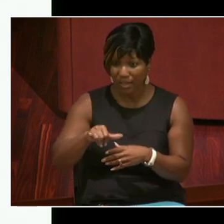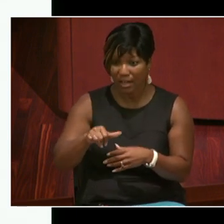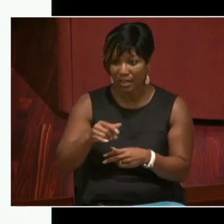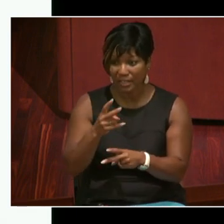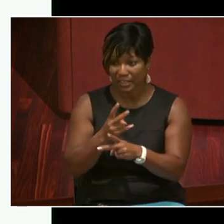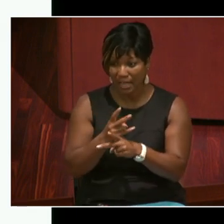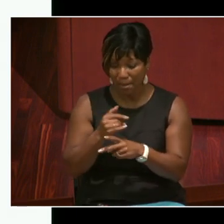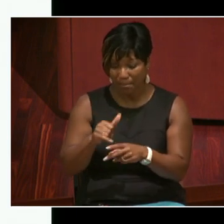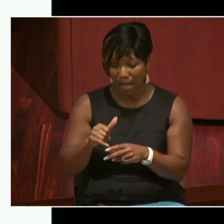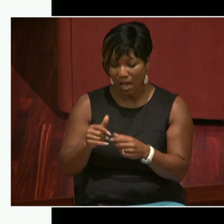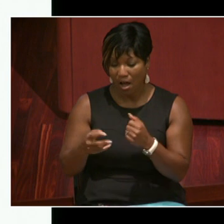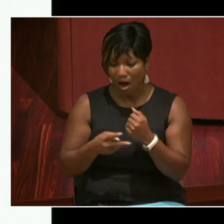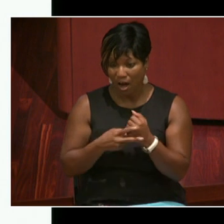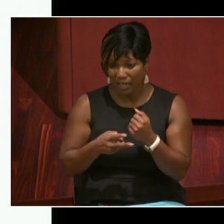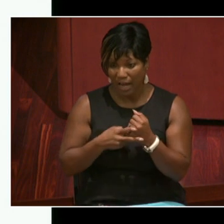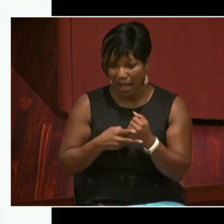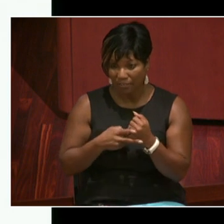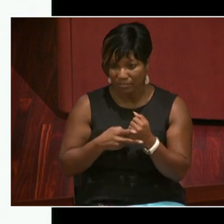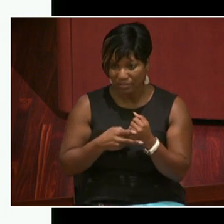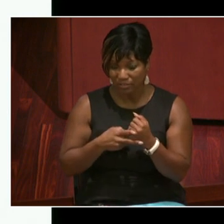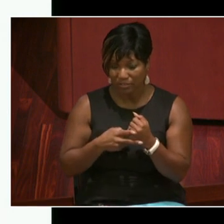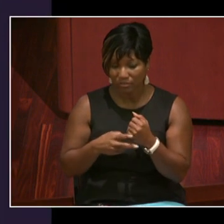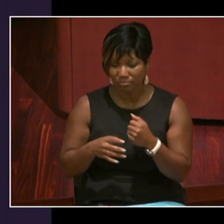the National Archives currently.